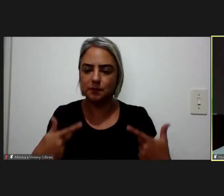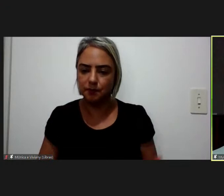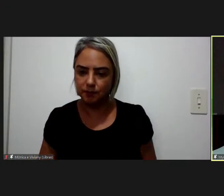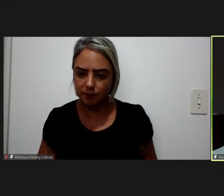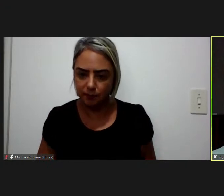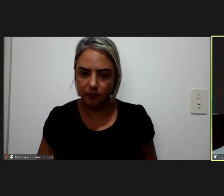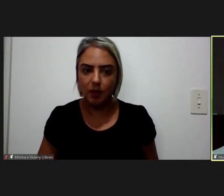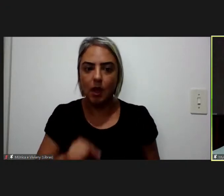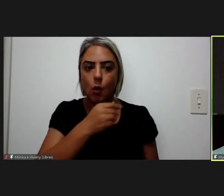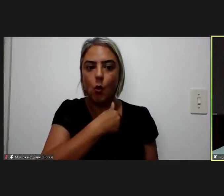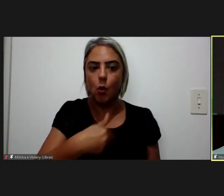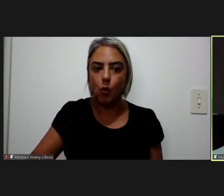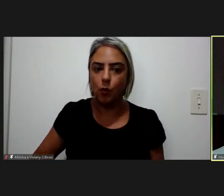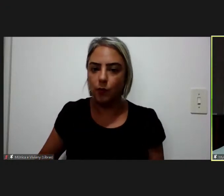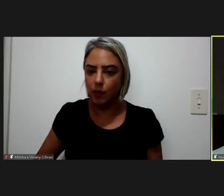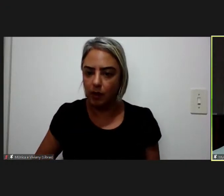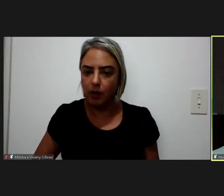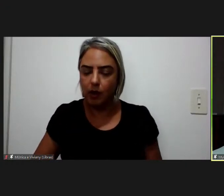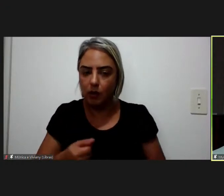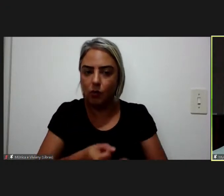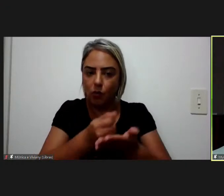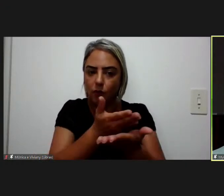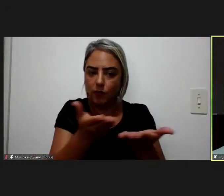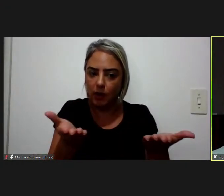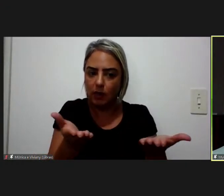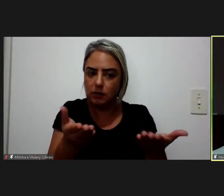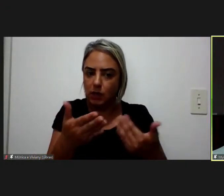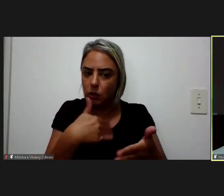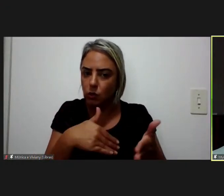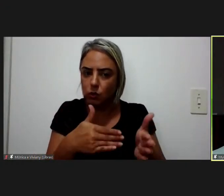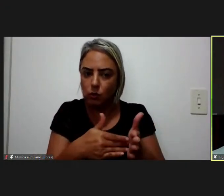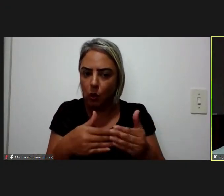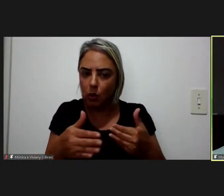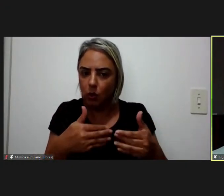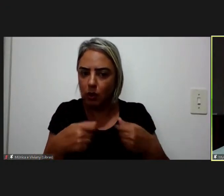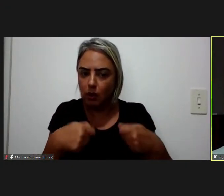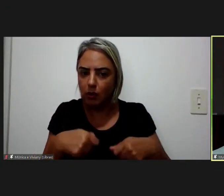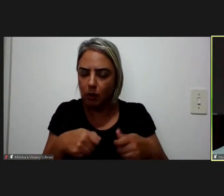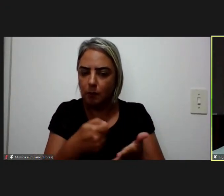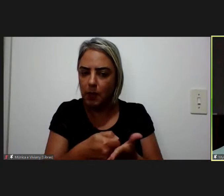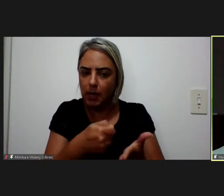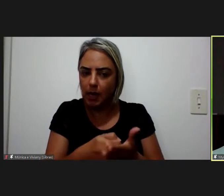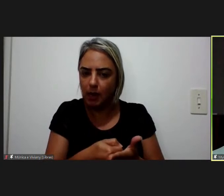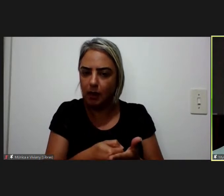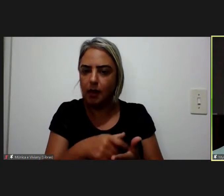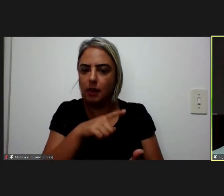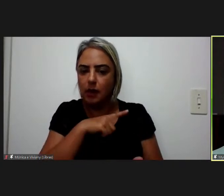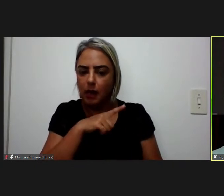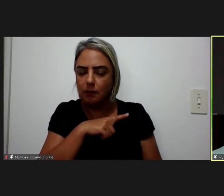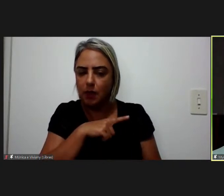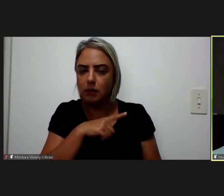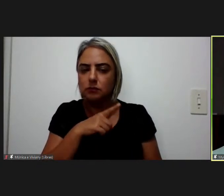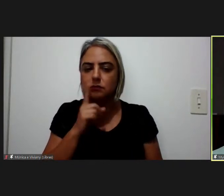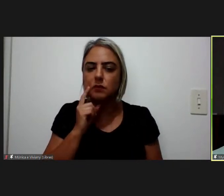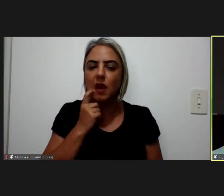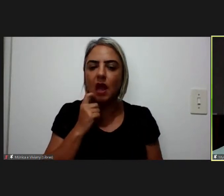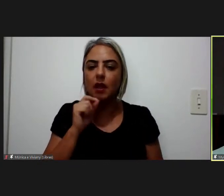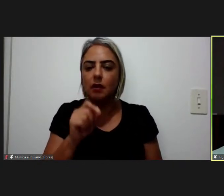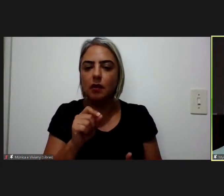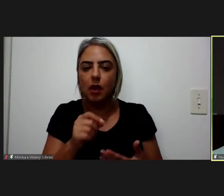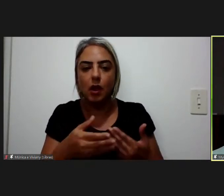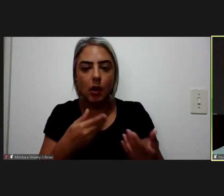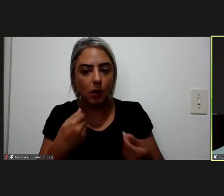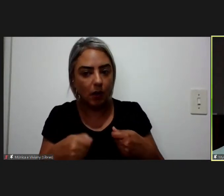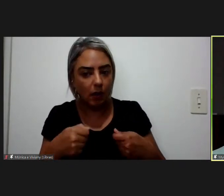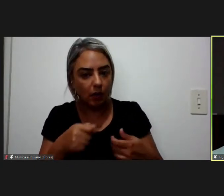the human being, making the state liable to give this health